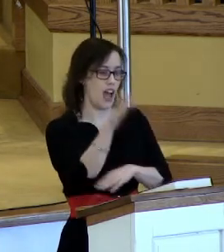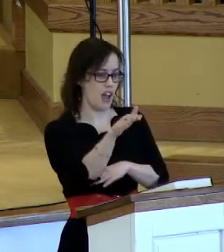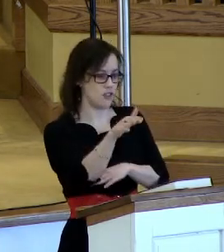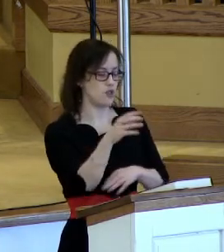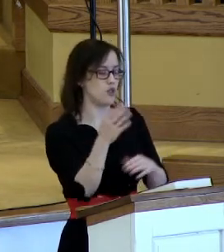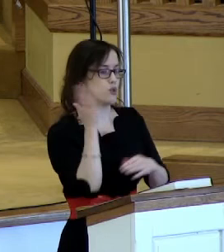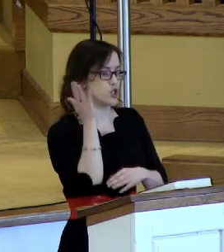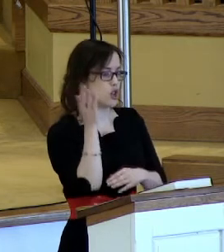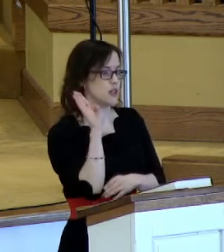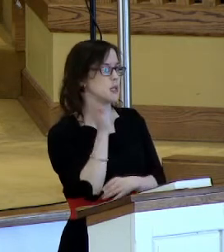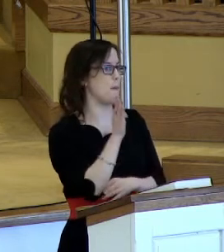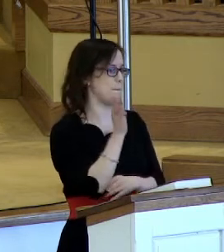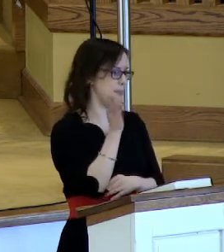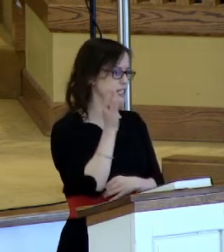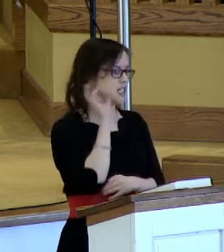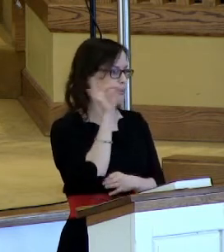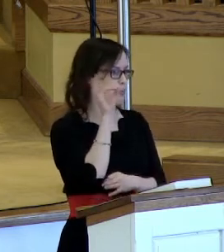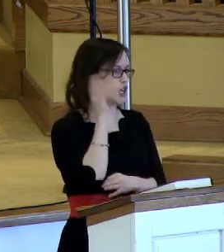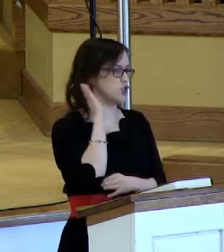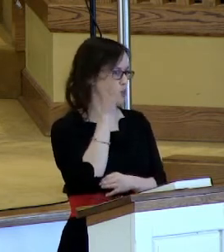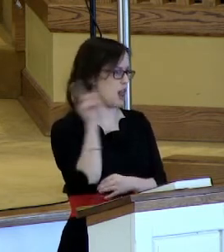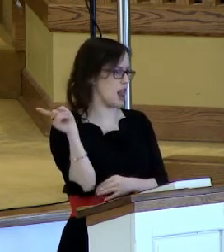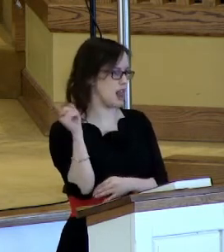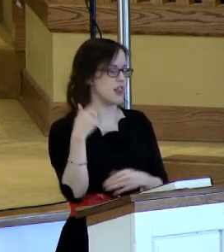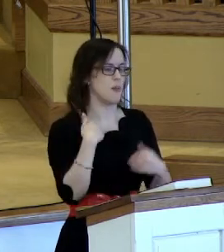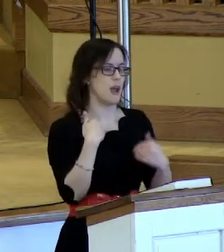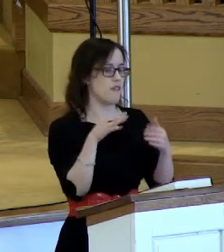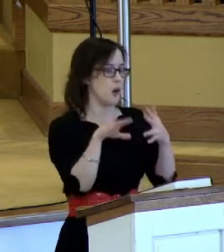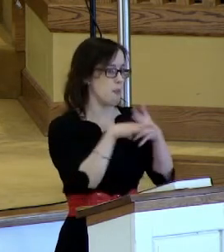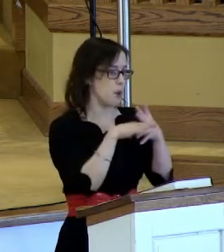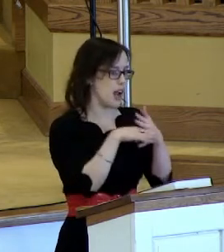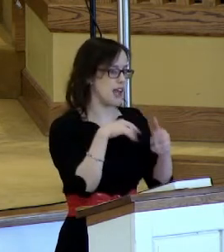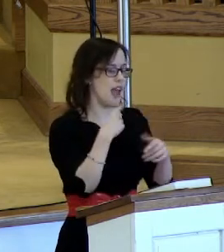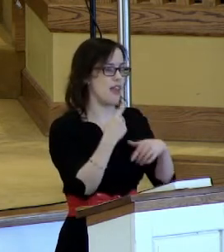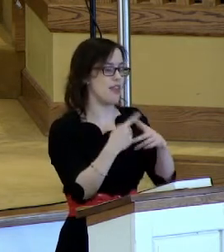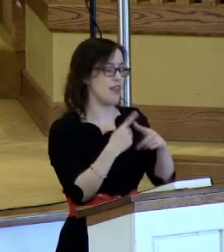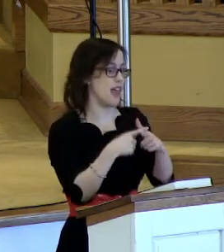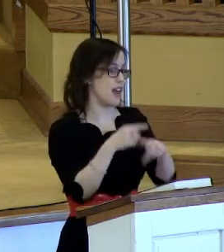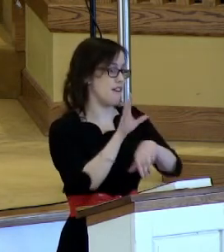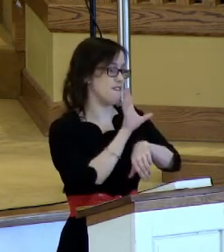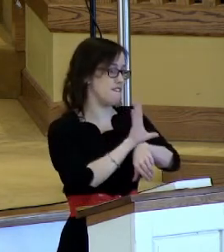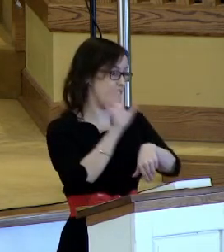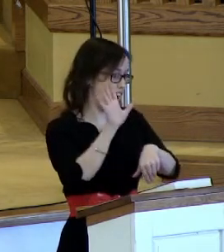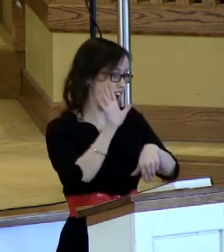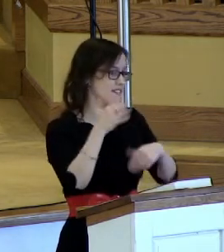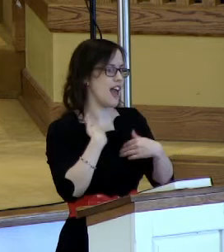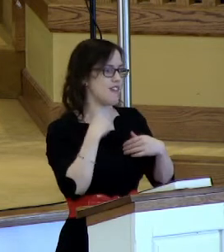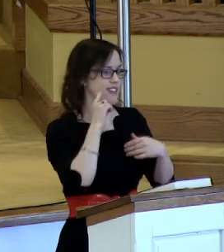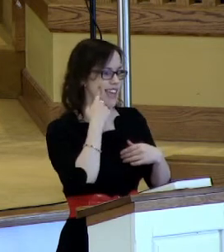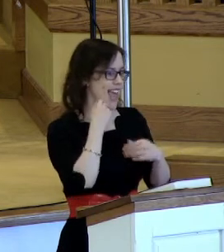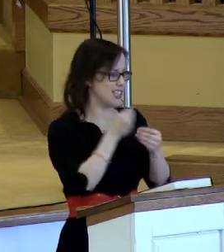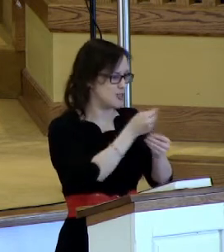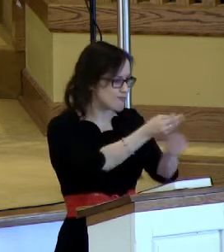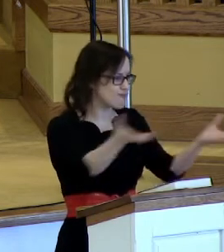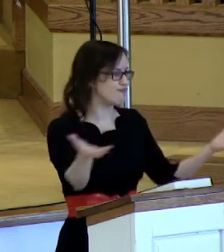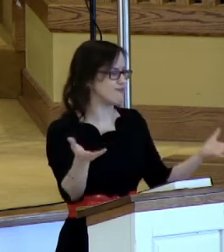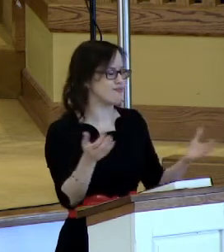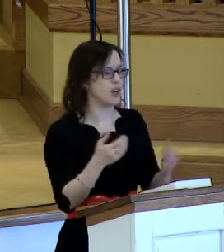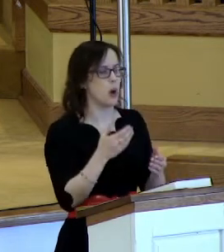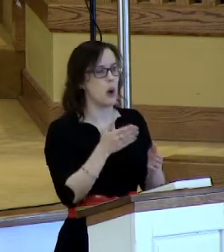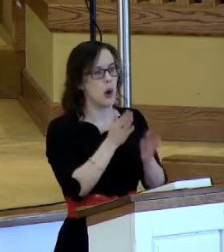service. And then we'll have a break. And if you're part of Trunk or Treat, that starts back up at 5 o'clock this evening. And pray for that if you're not involved, because last year we